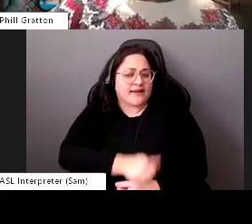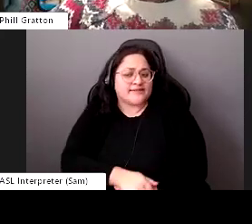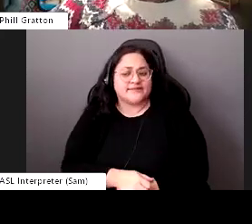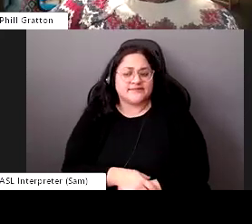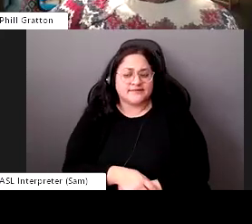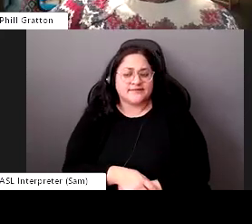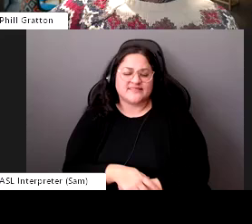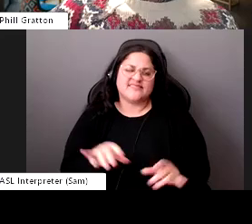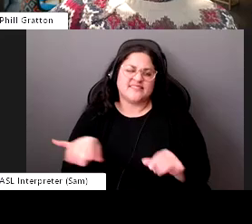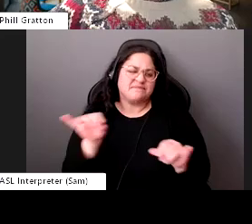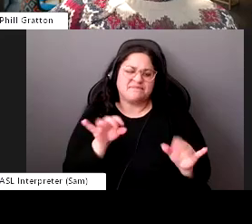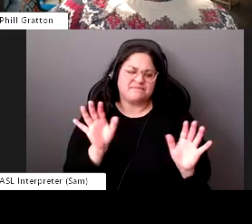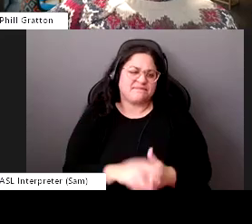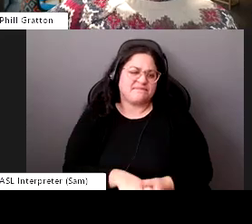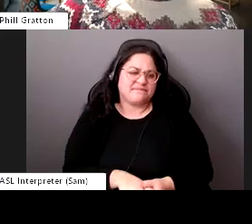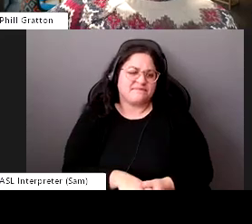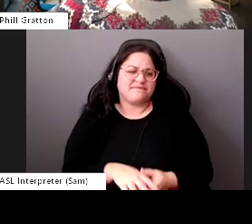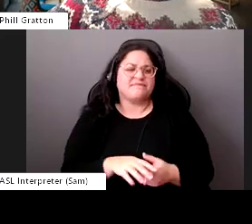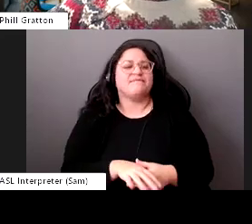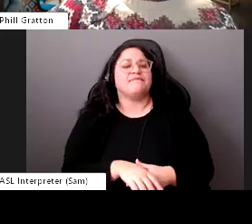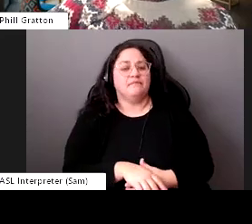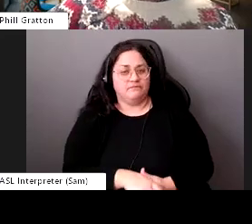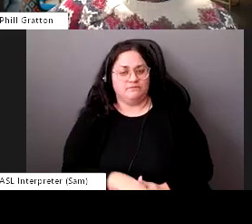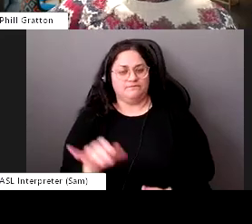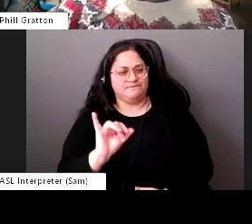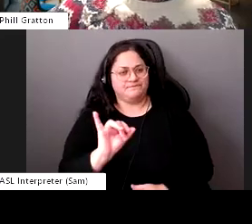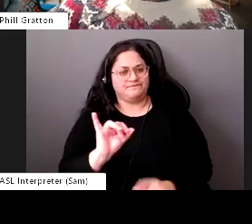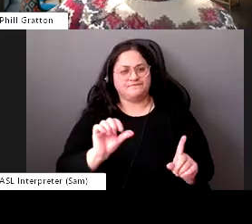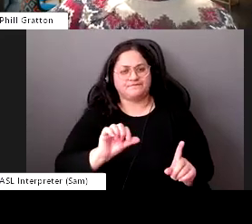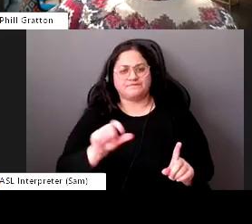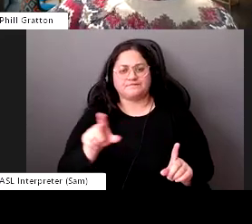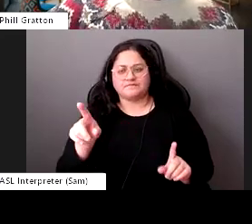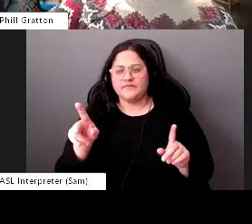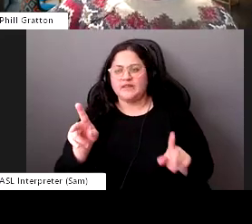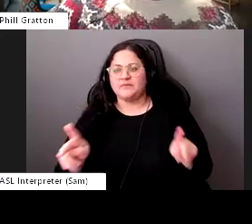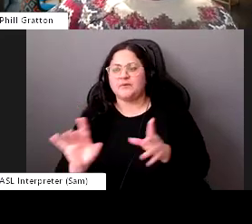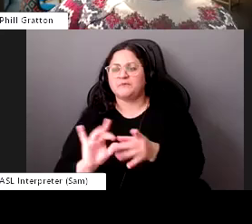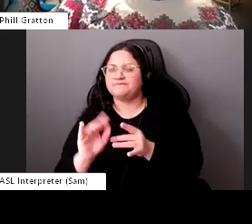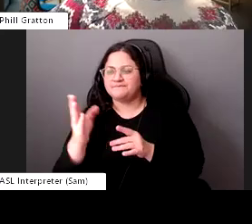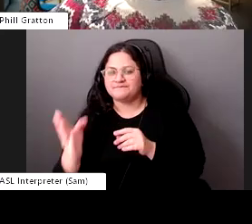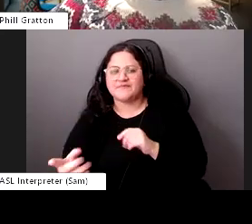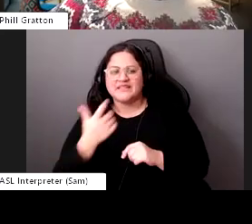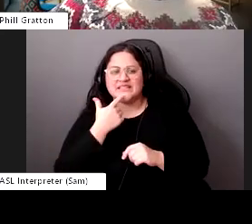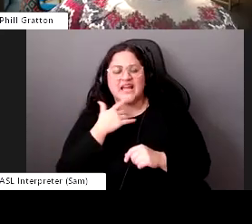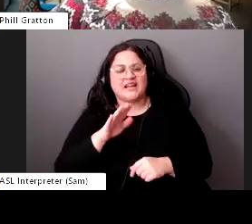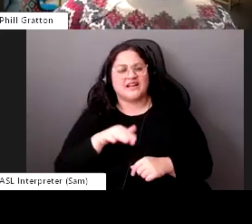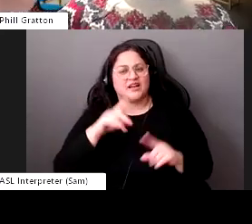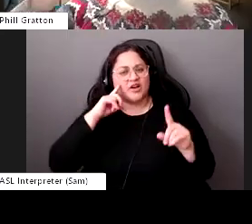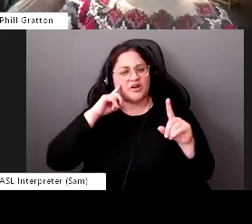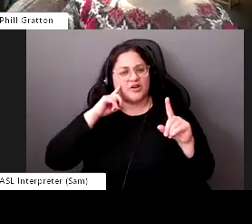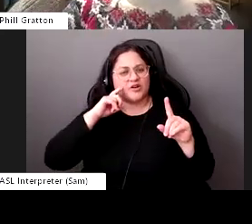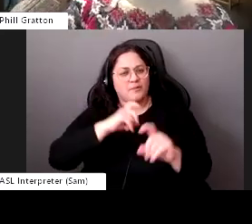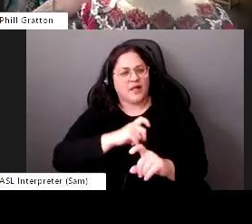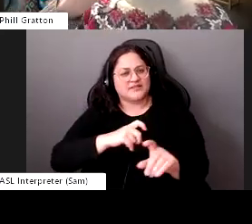was translating complex directions. Do you have an Yes, example, Phil, to show? absolutely. So let's start over with that. So